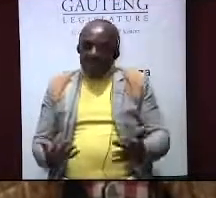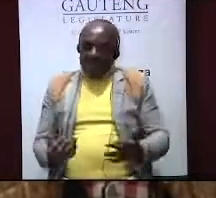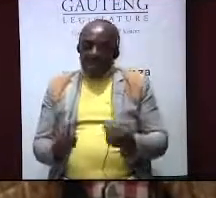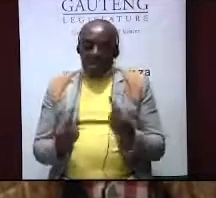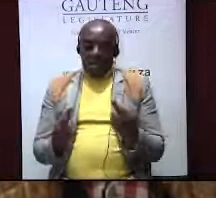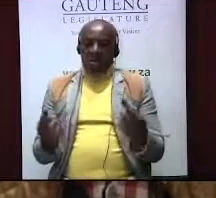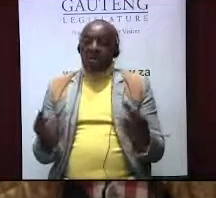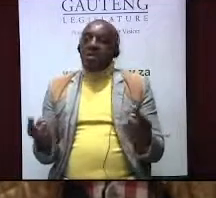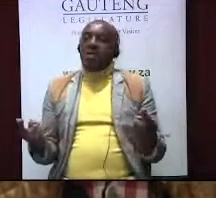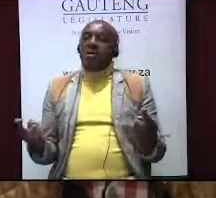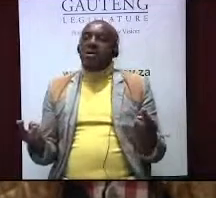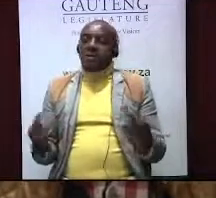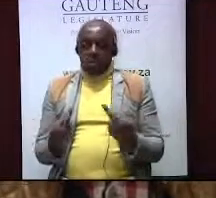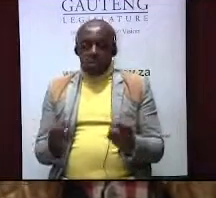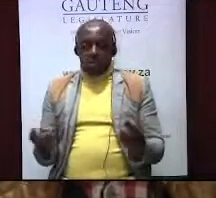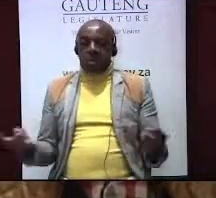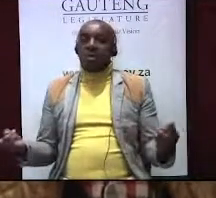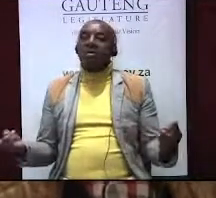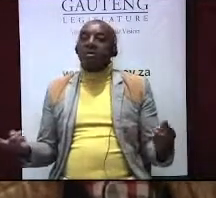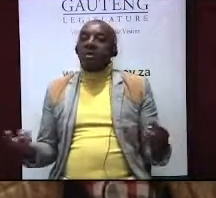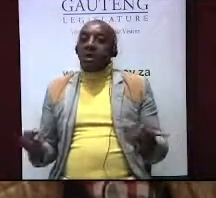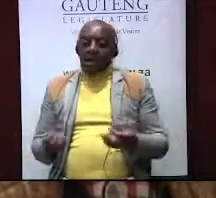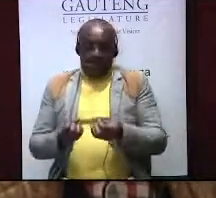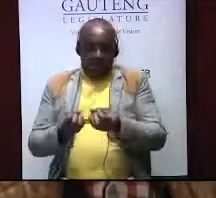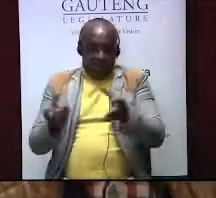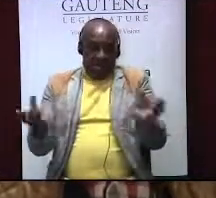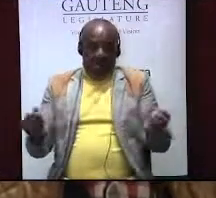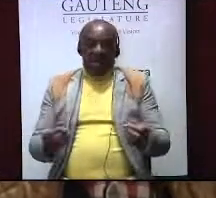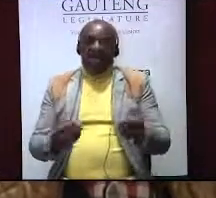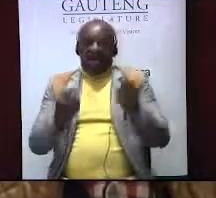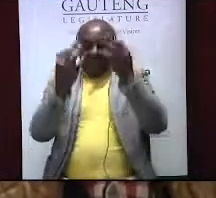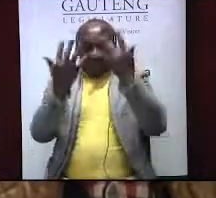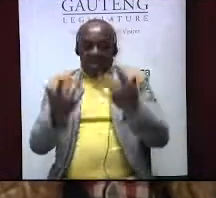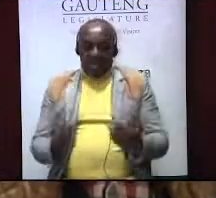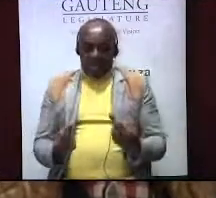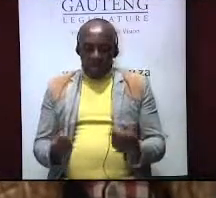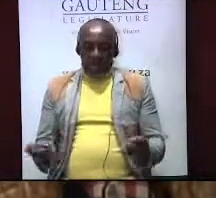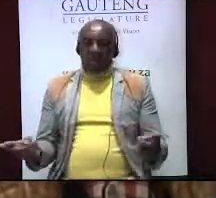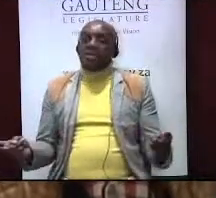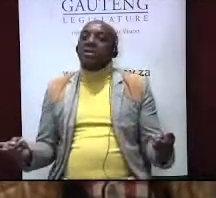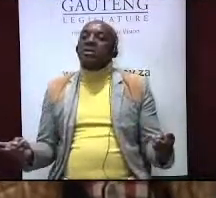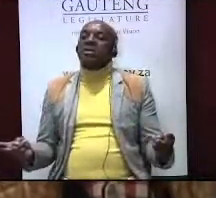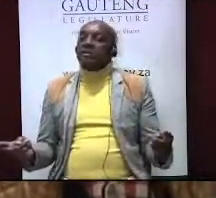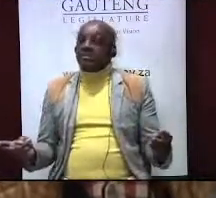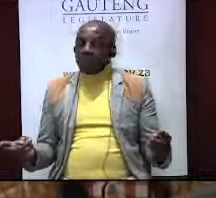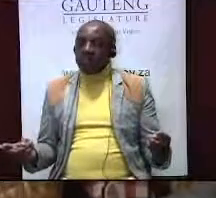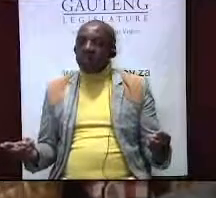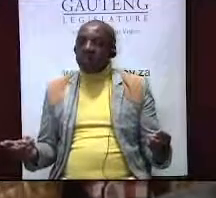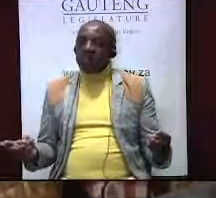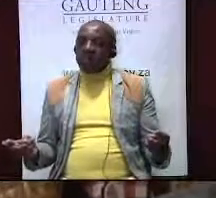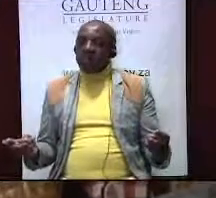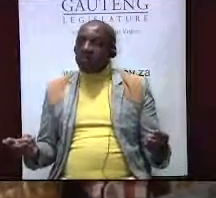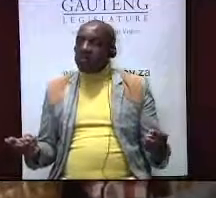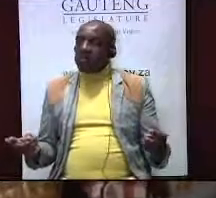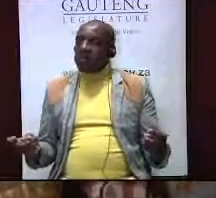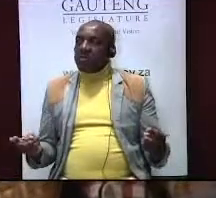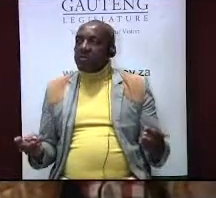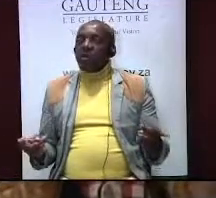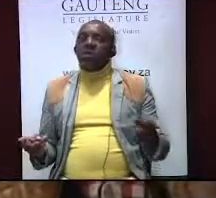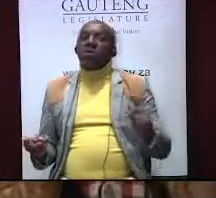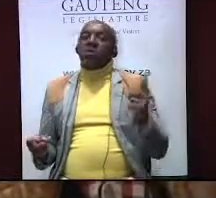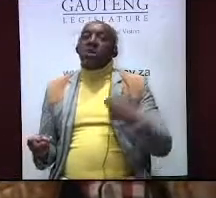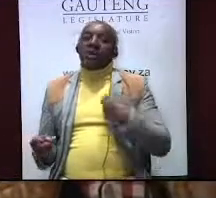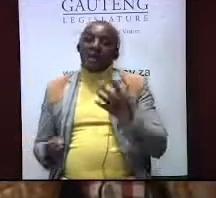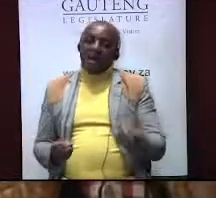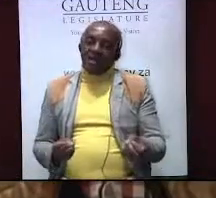ke adumela gore ga se every resources e tla bang teng. Mare the little that we can be given or the same little that we have,